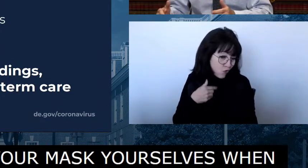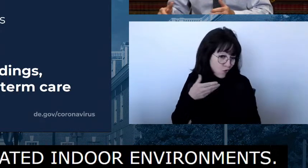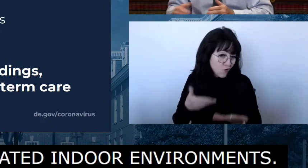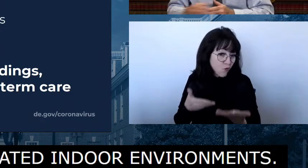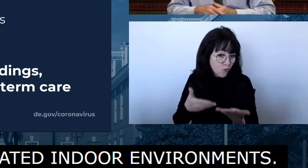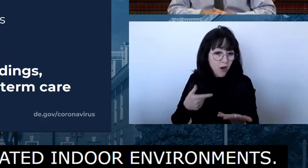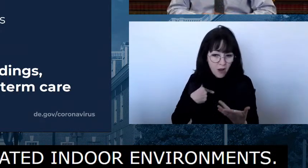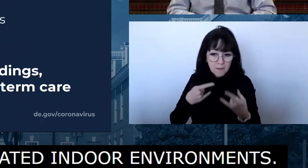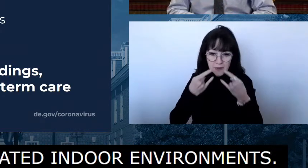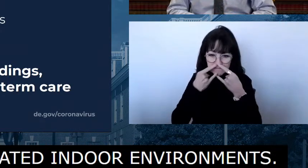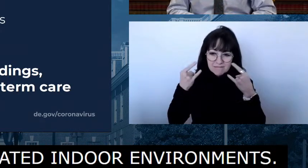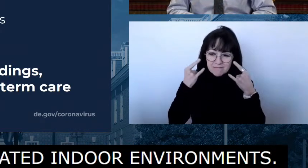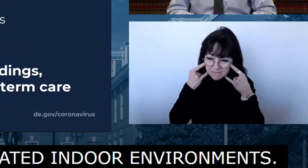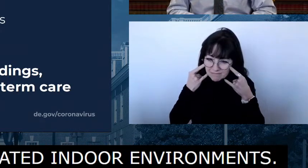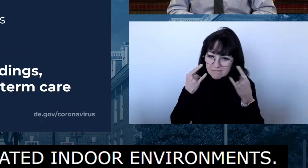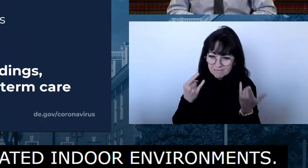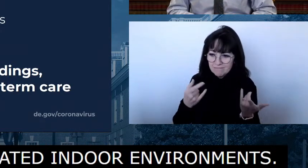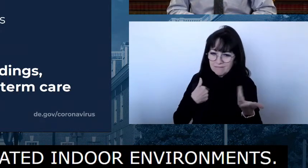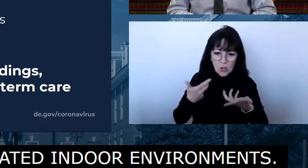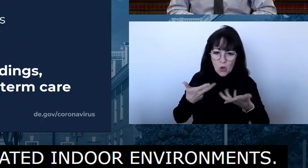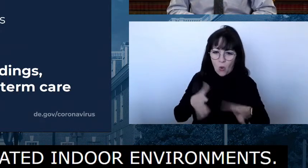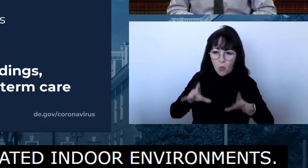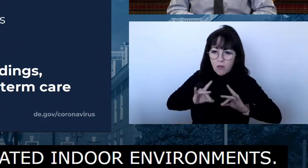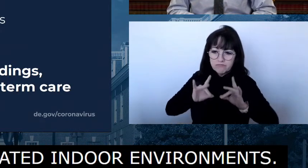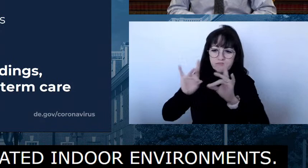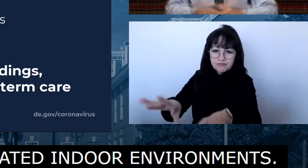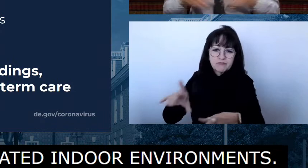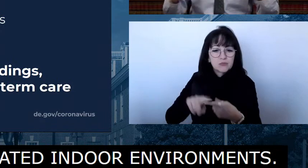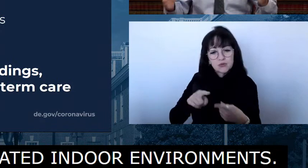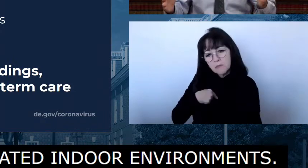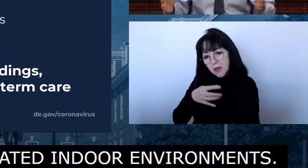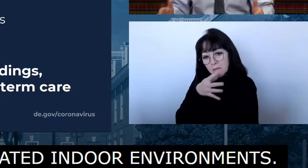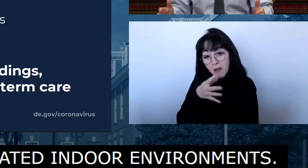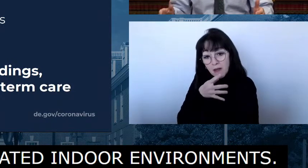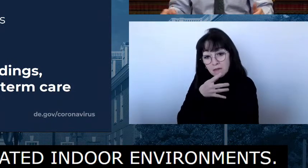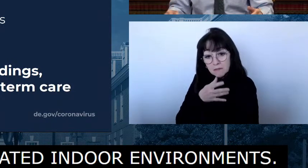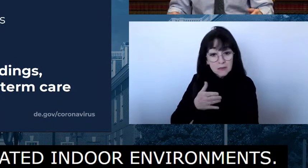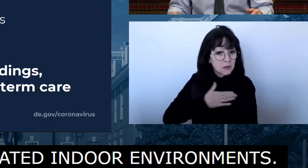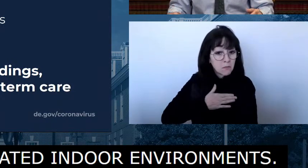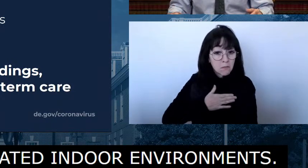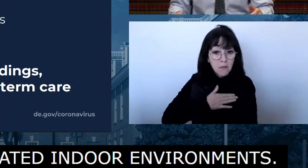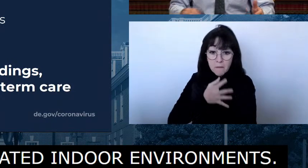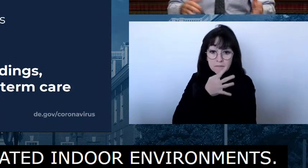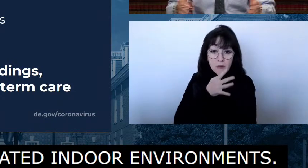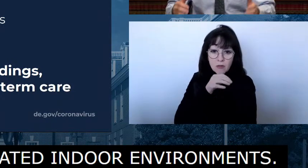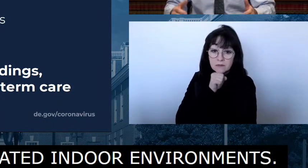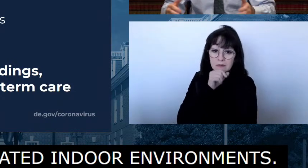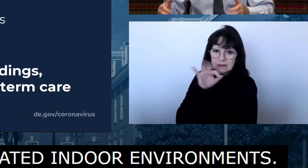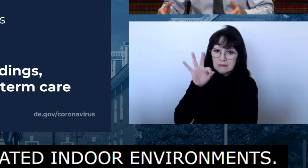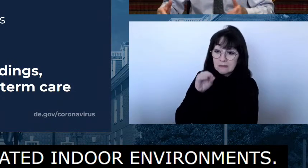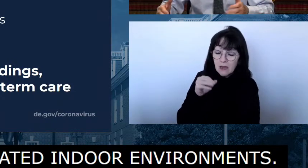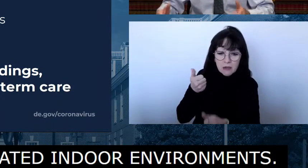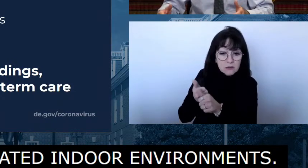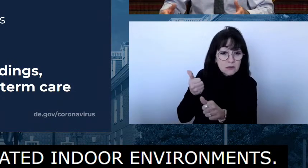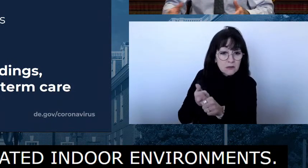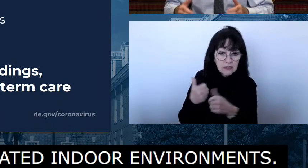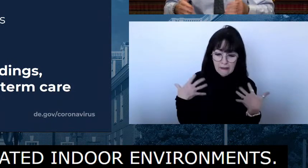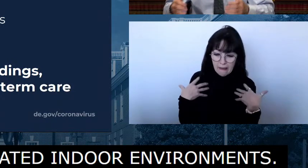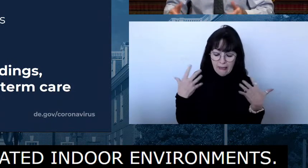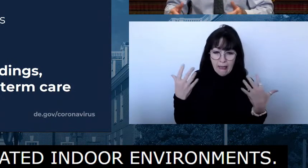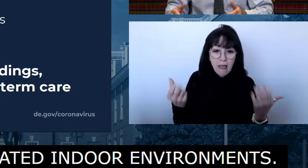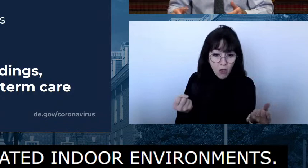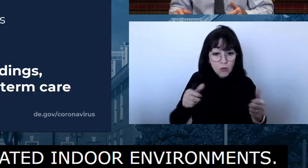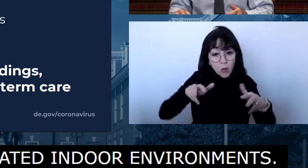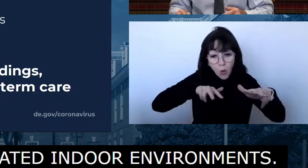of taking that in to my 91-year-old mother, who, by the way, is very healthy. She struggles to get around a little bit, but